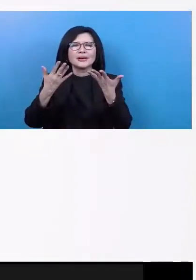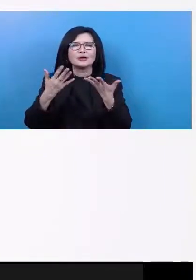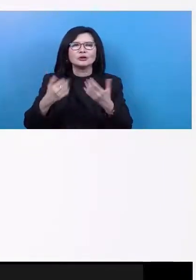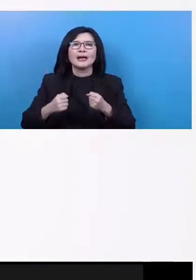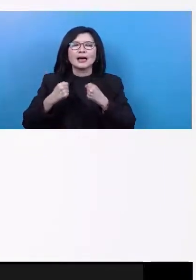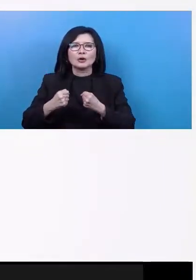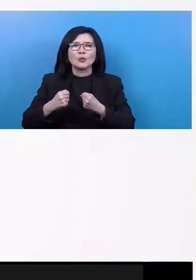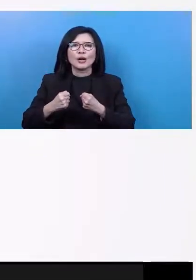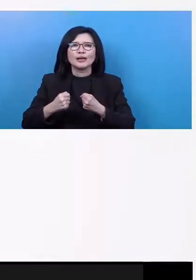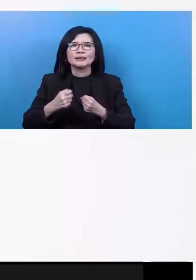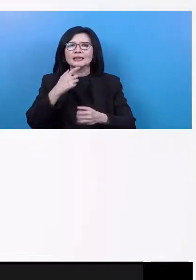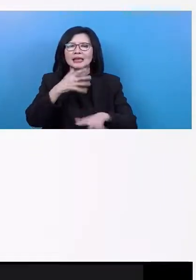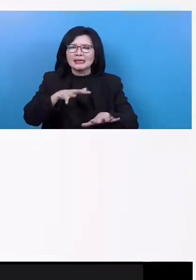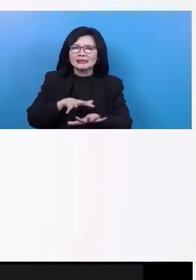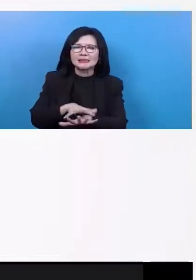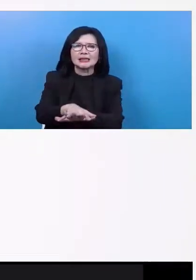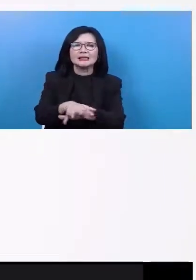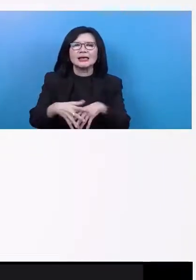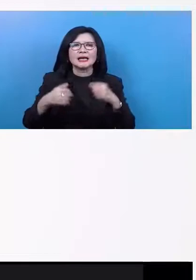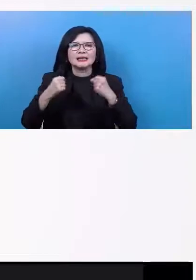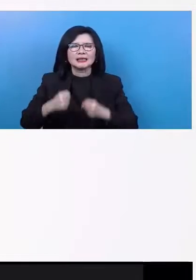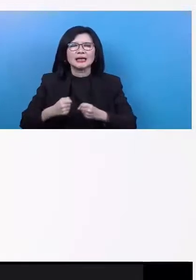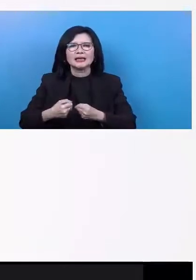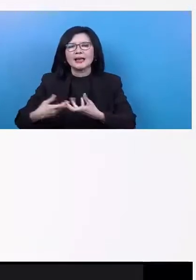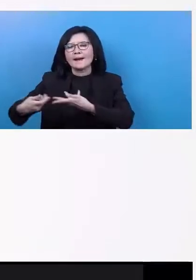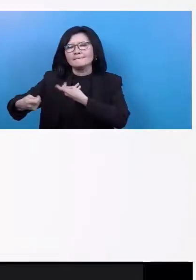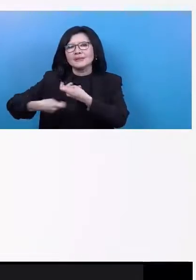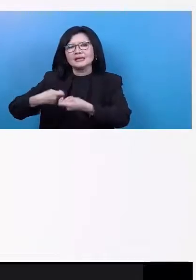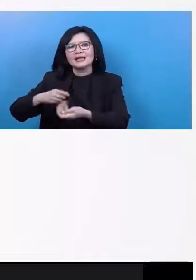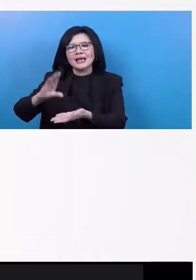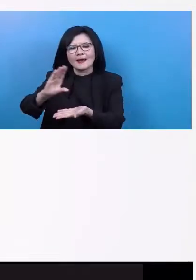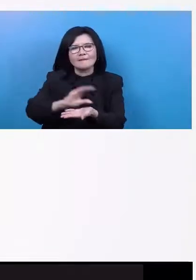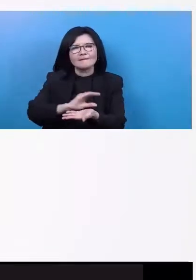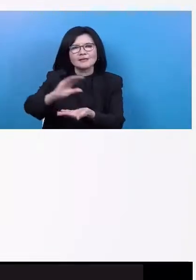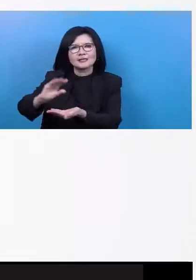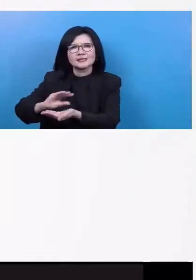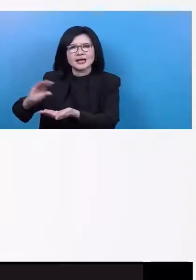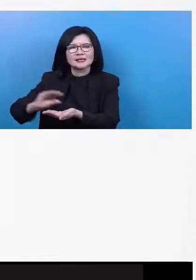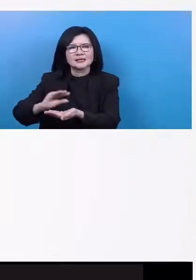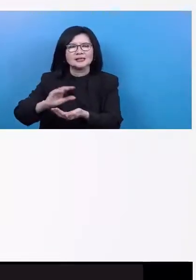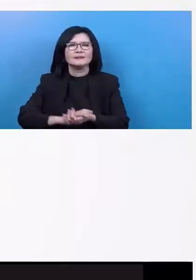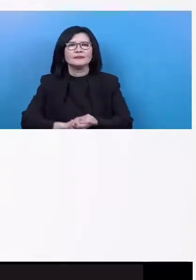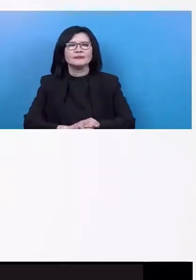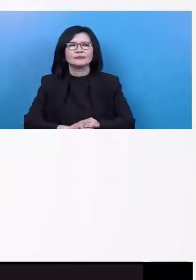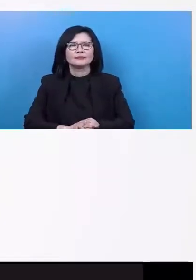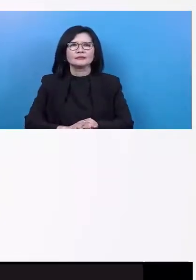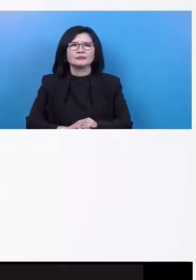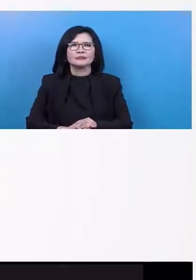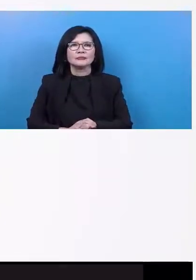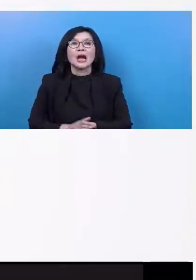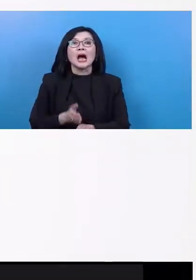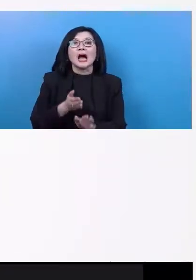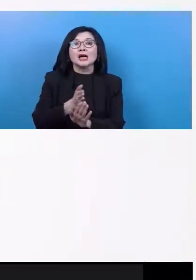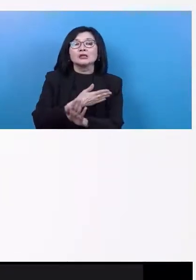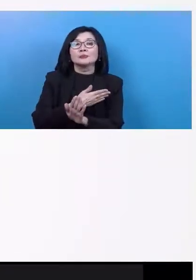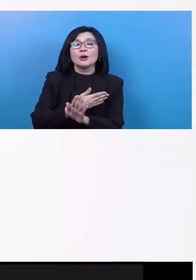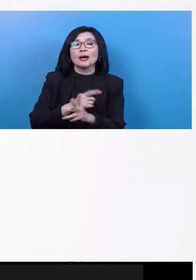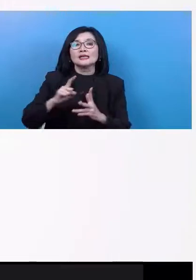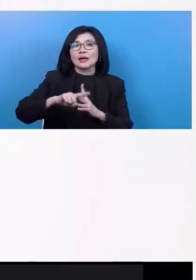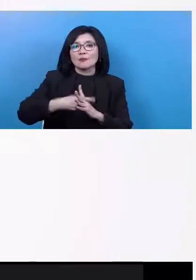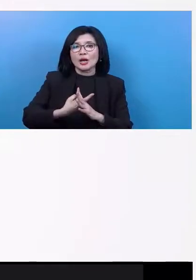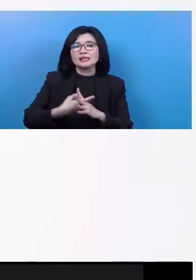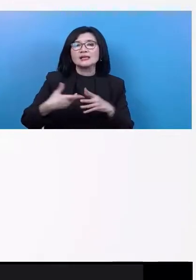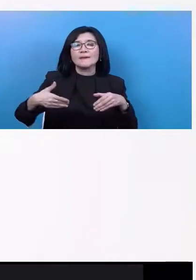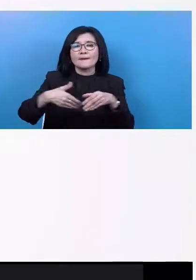management, but also discuss some of the financing solutions around it. But before I do that, I would like to introduce my